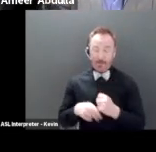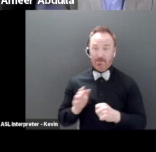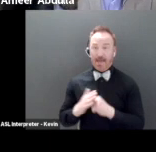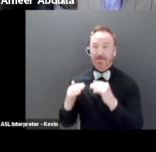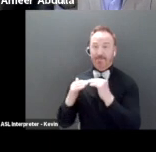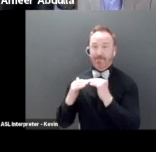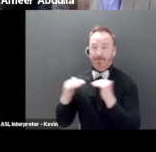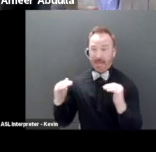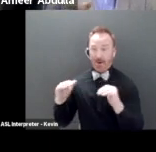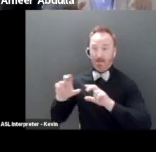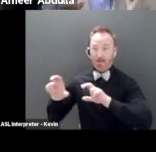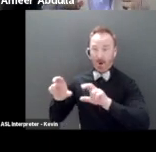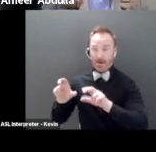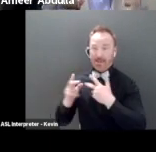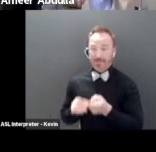of the share that I received